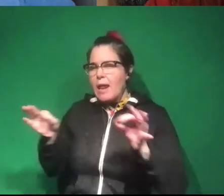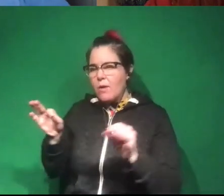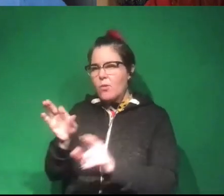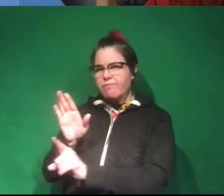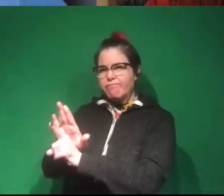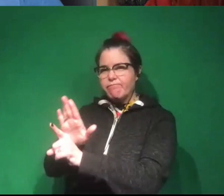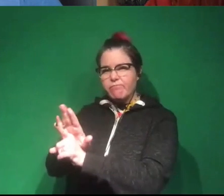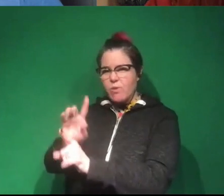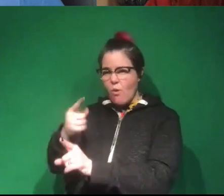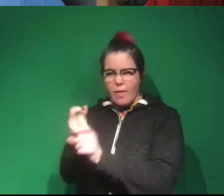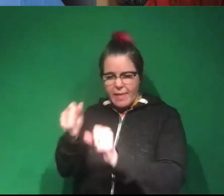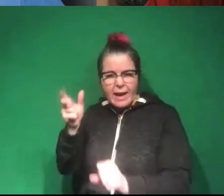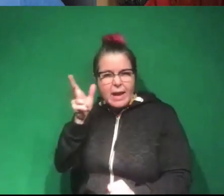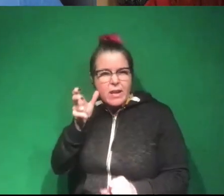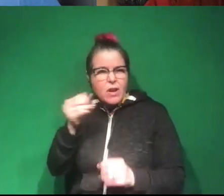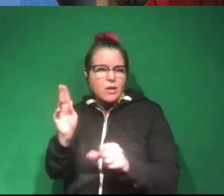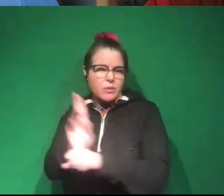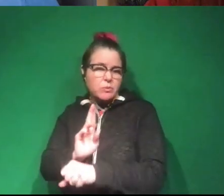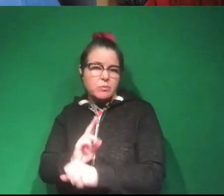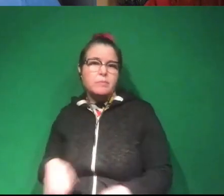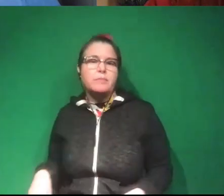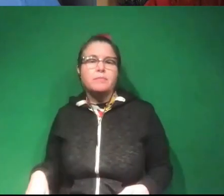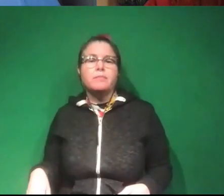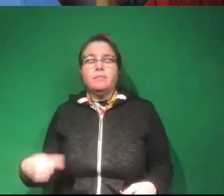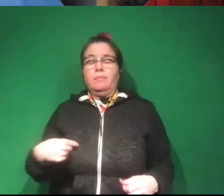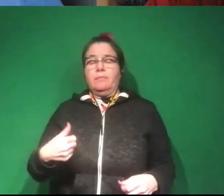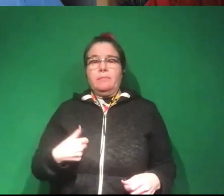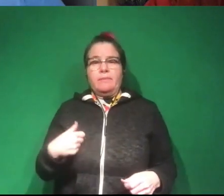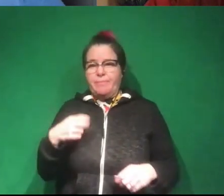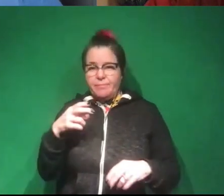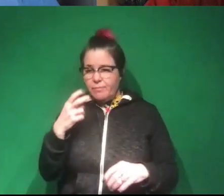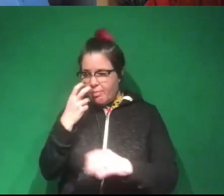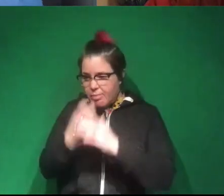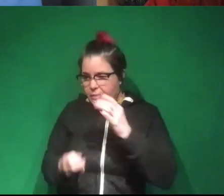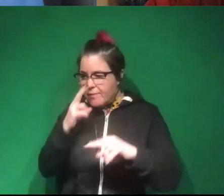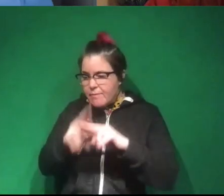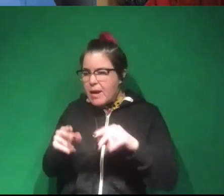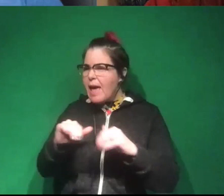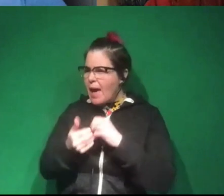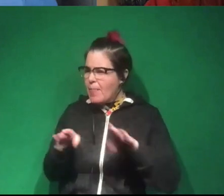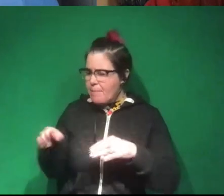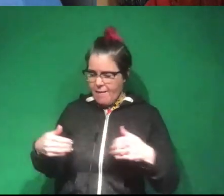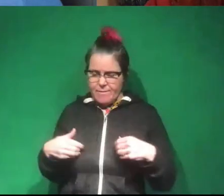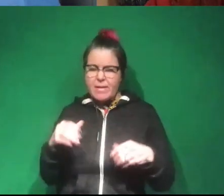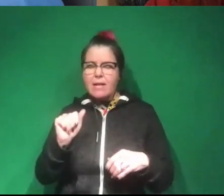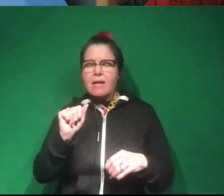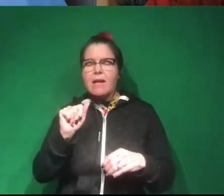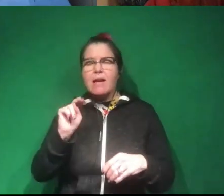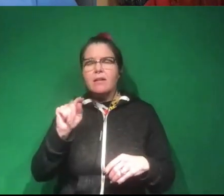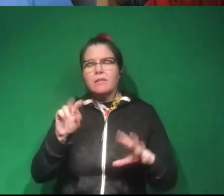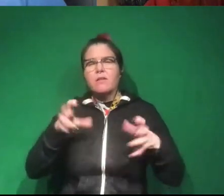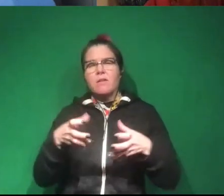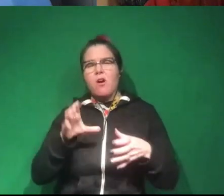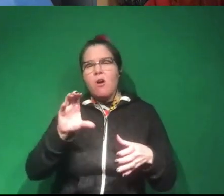use. And we do all sorts of fun things like see how ants behave. I have an ant colony here that I'll show you at some point